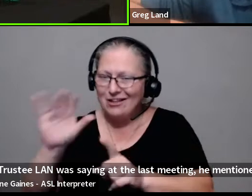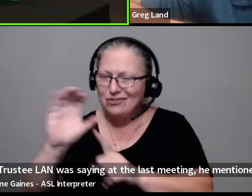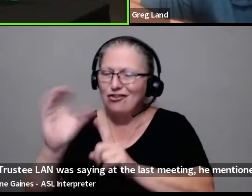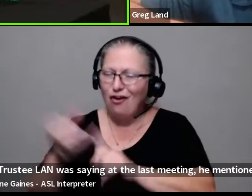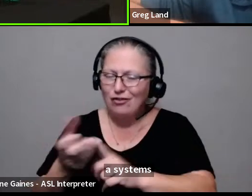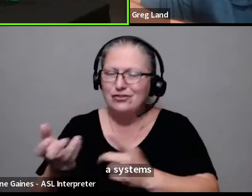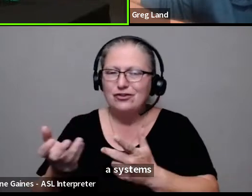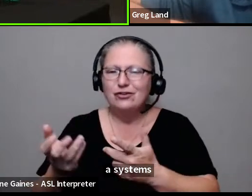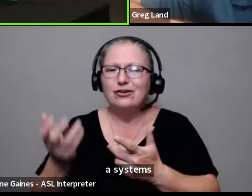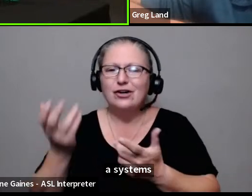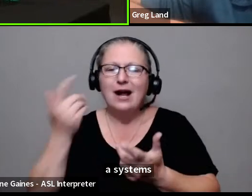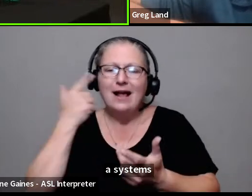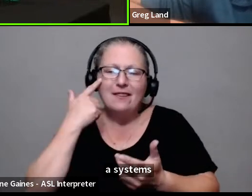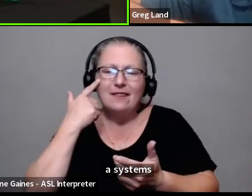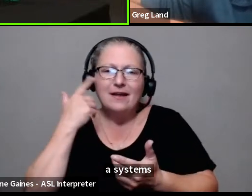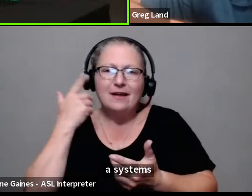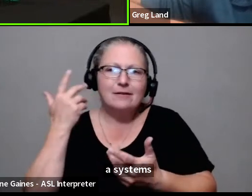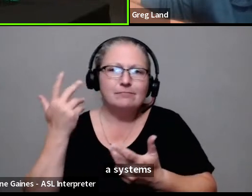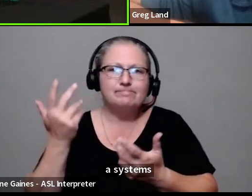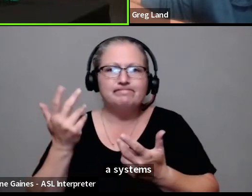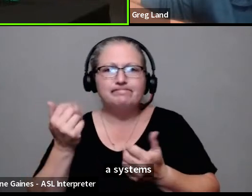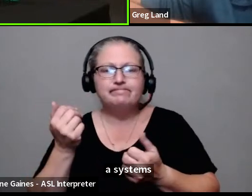And so I think,